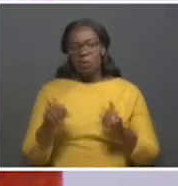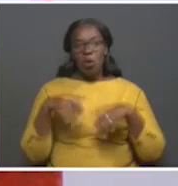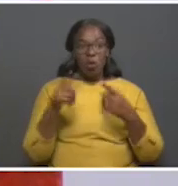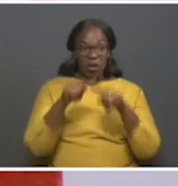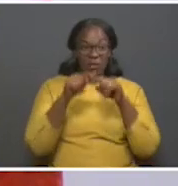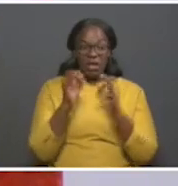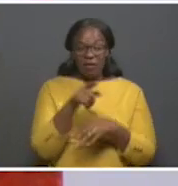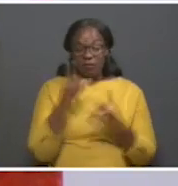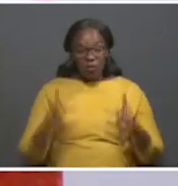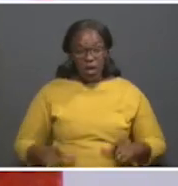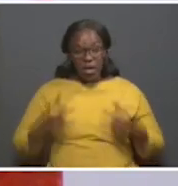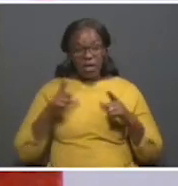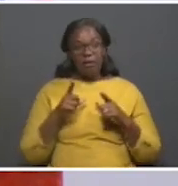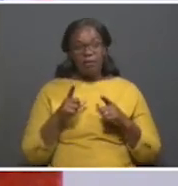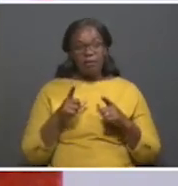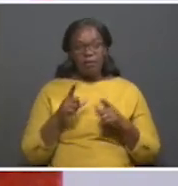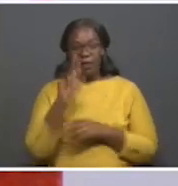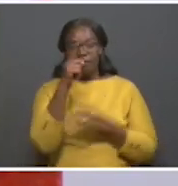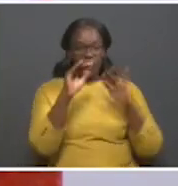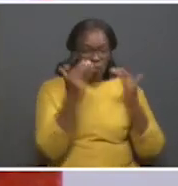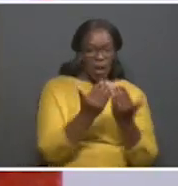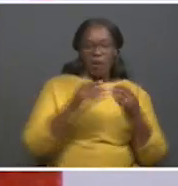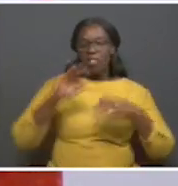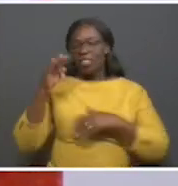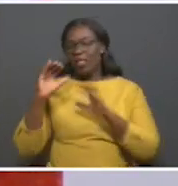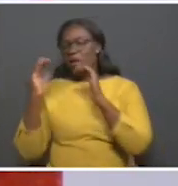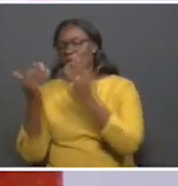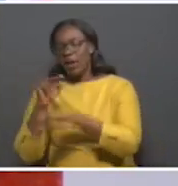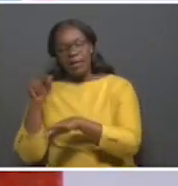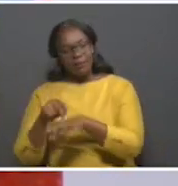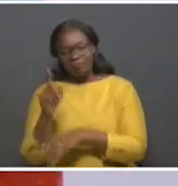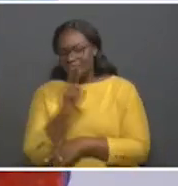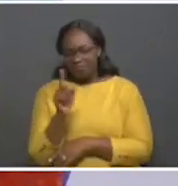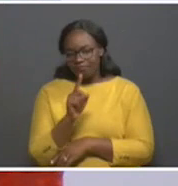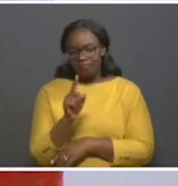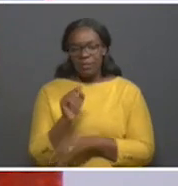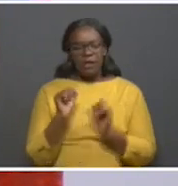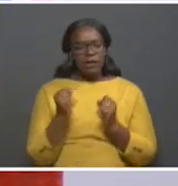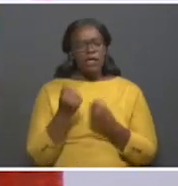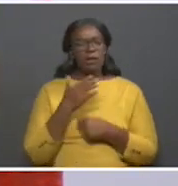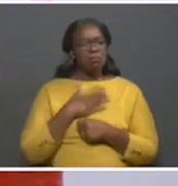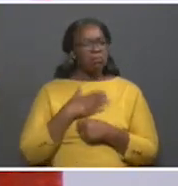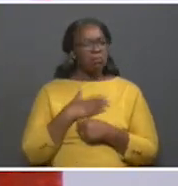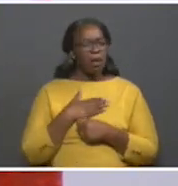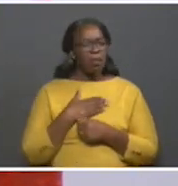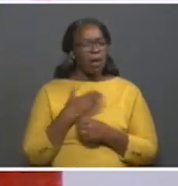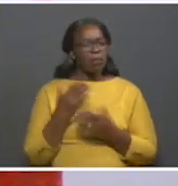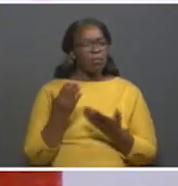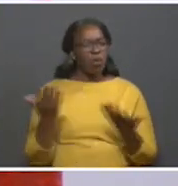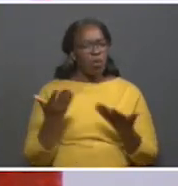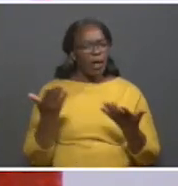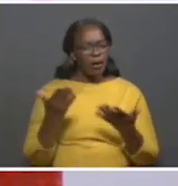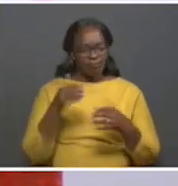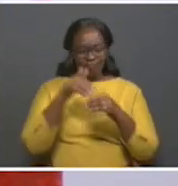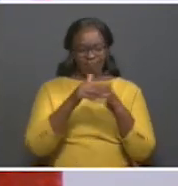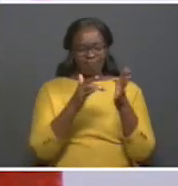you live in a first world or third world nation. Our safety is only guaranteed in Christ